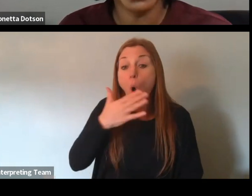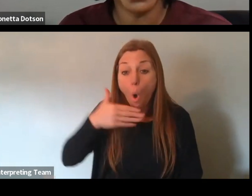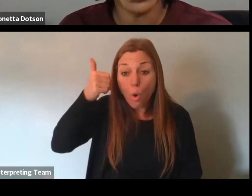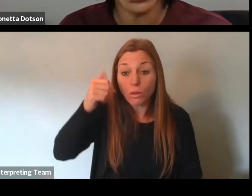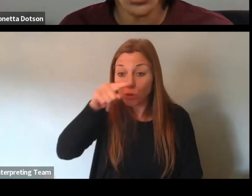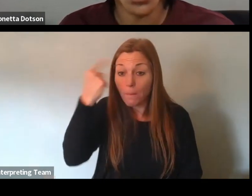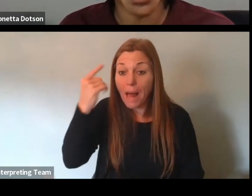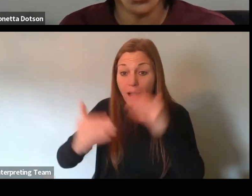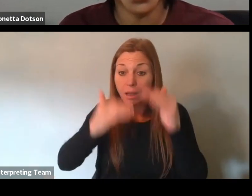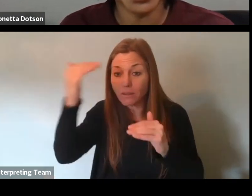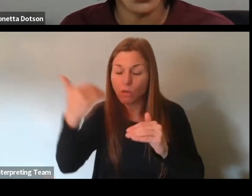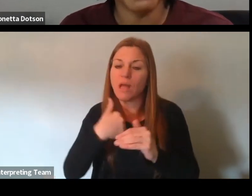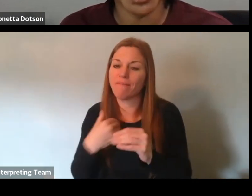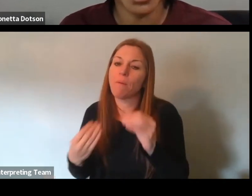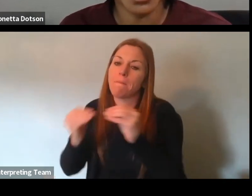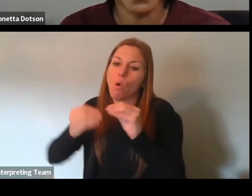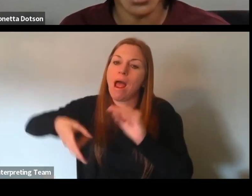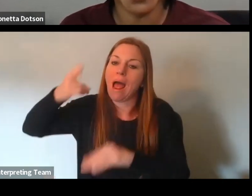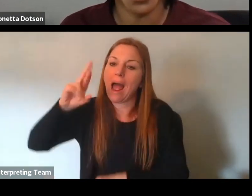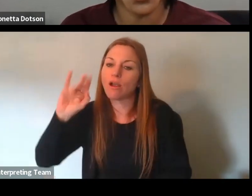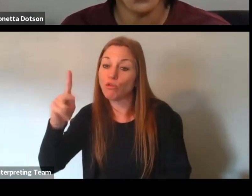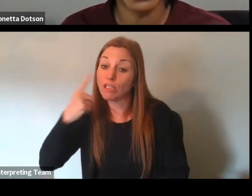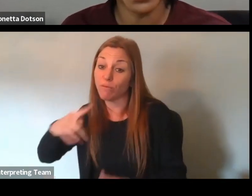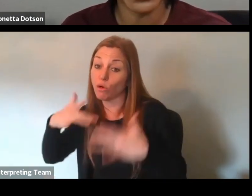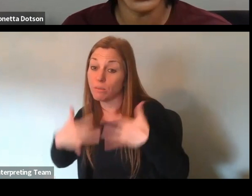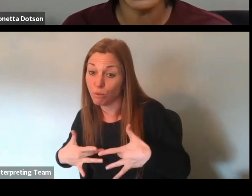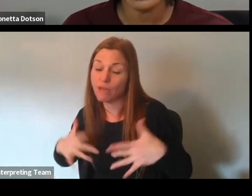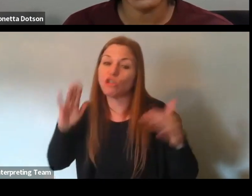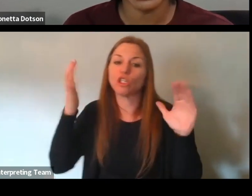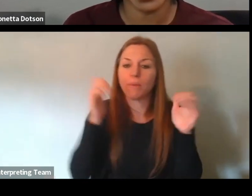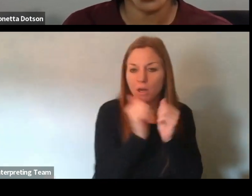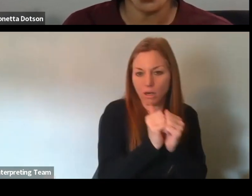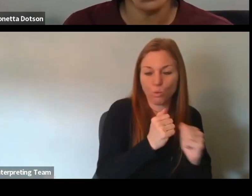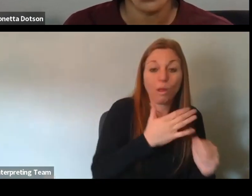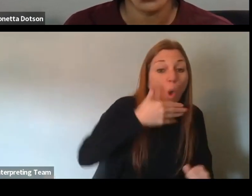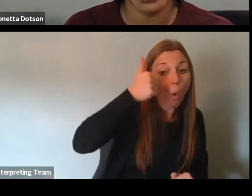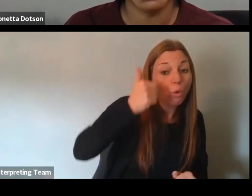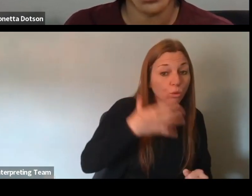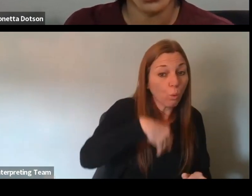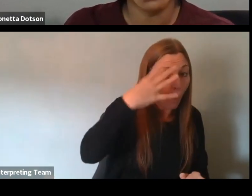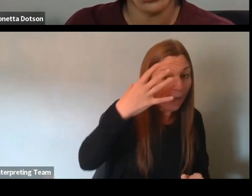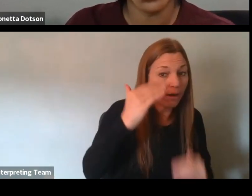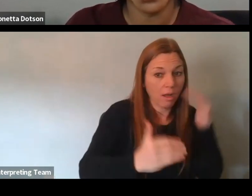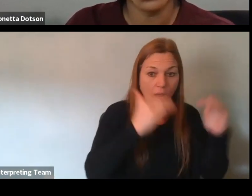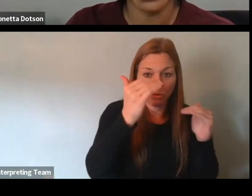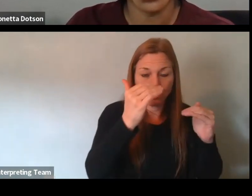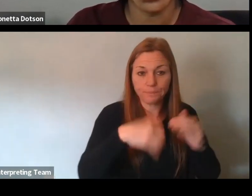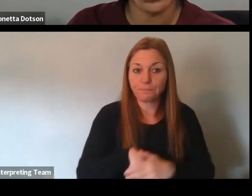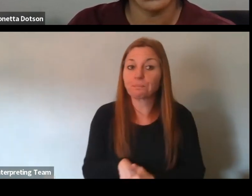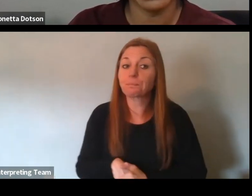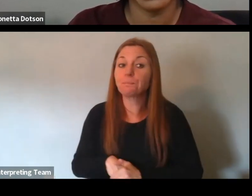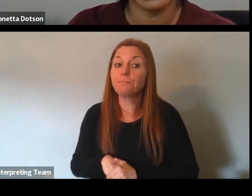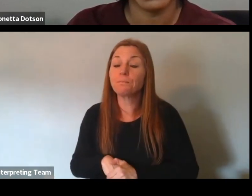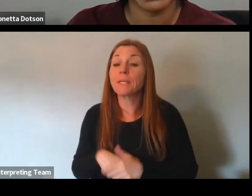adults. And we also know that the severity of depressive symptoms tends to be higher